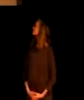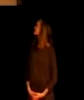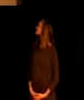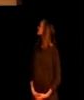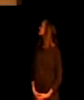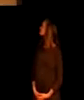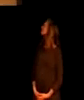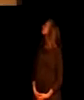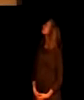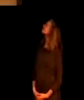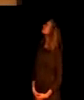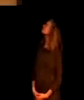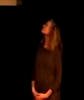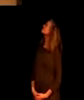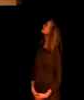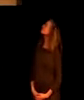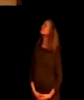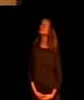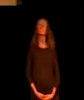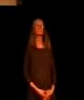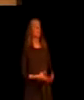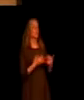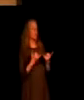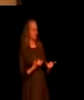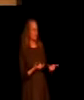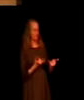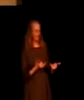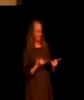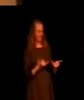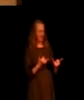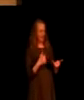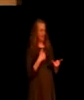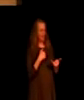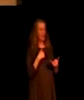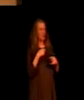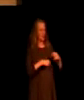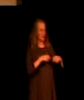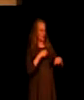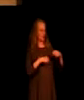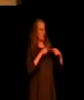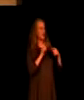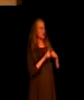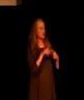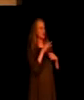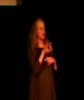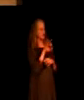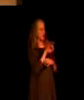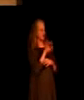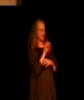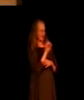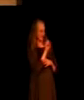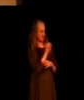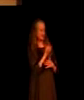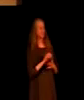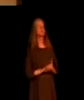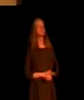All right, now let me return to what we decided to do back in 1990. So I